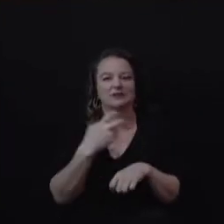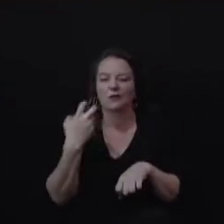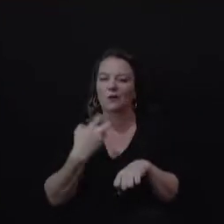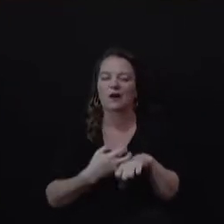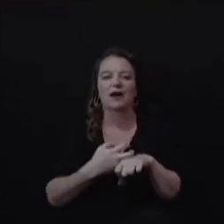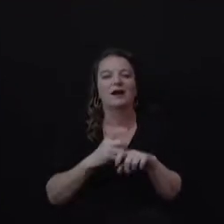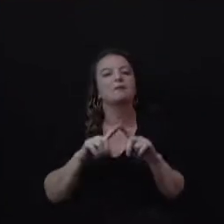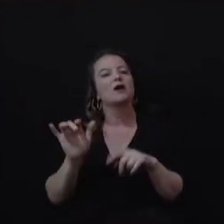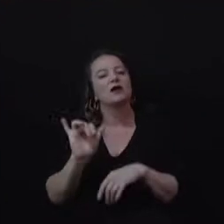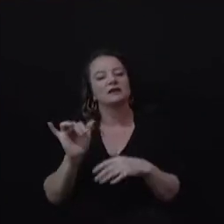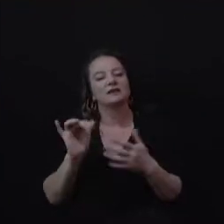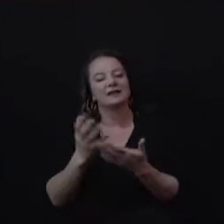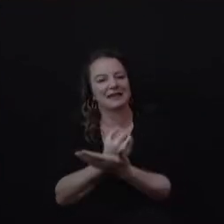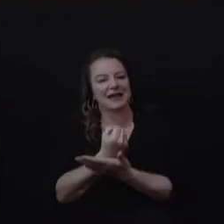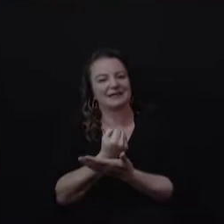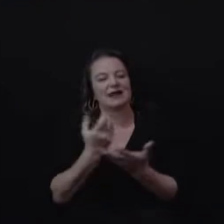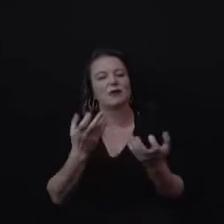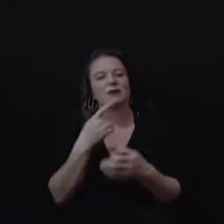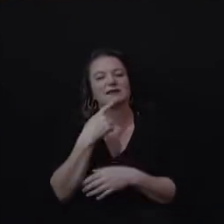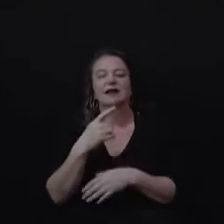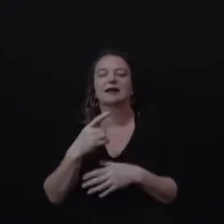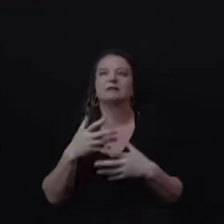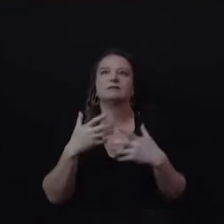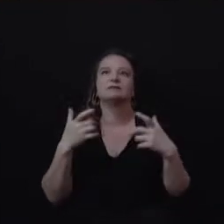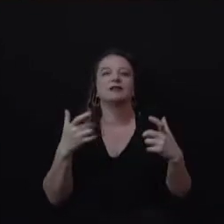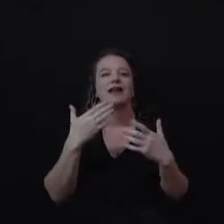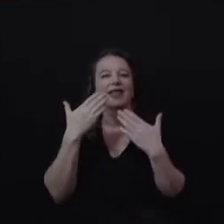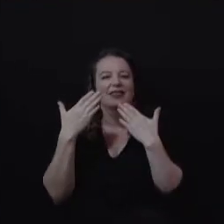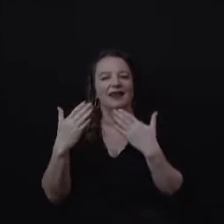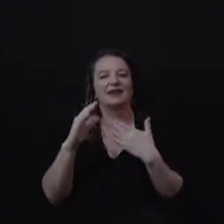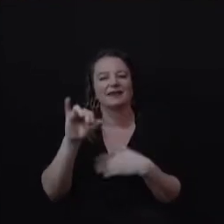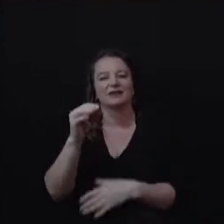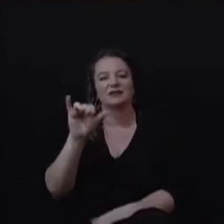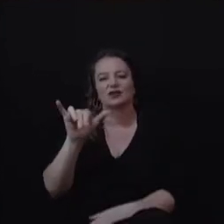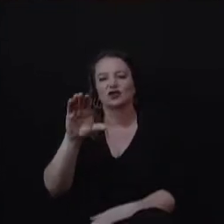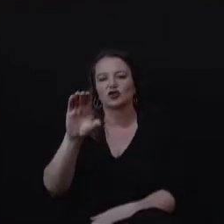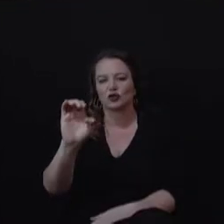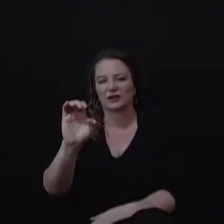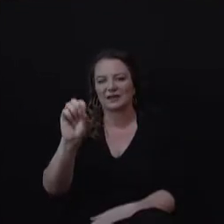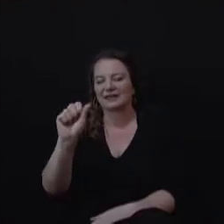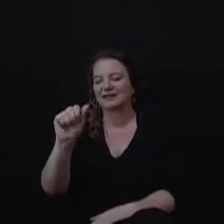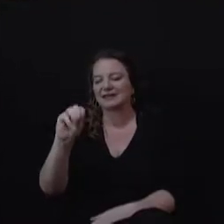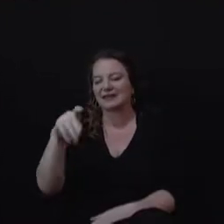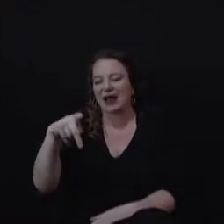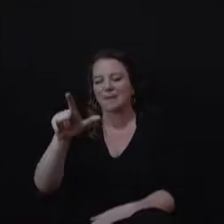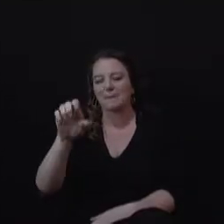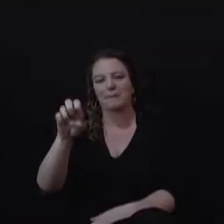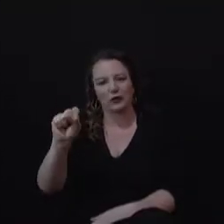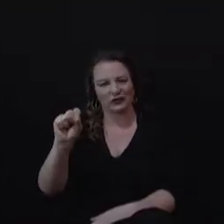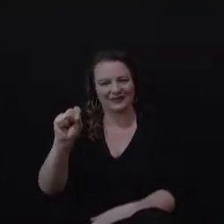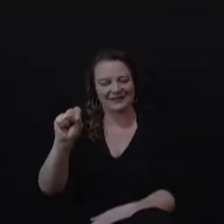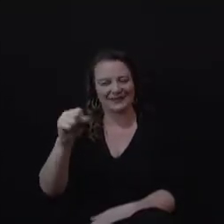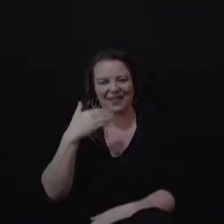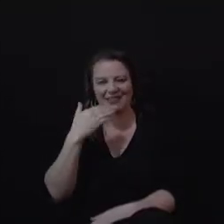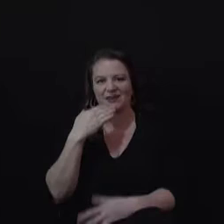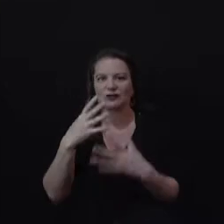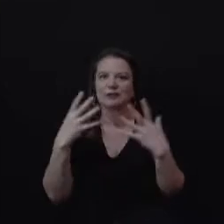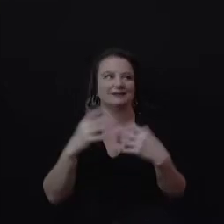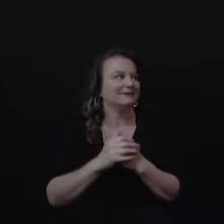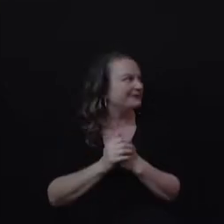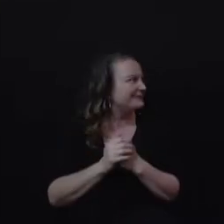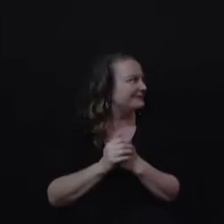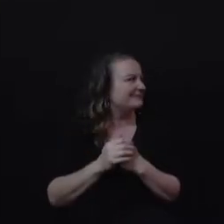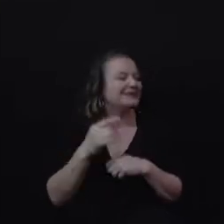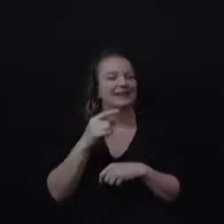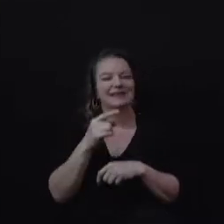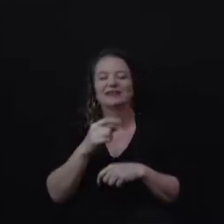take this chance to say a huge thank you to Miss Joyce Samples for all her work on this. She